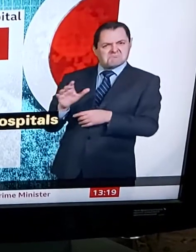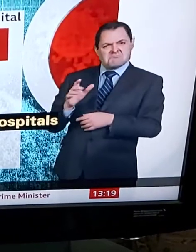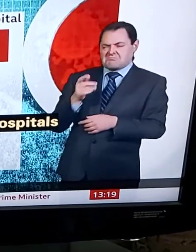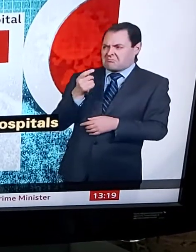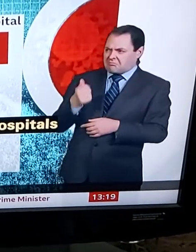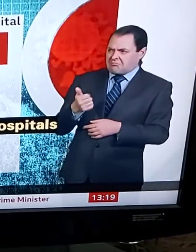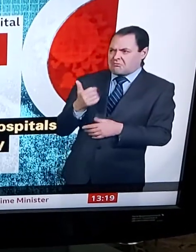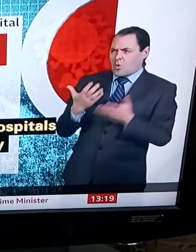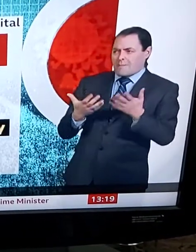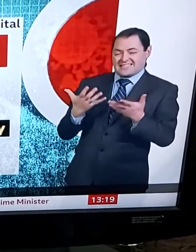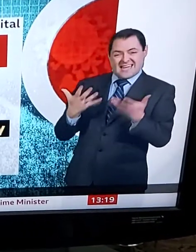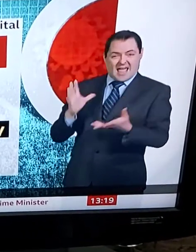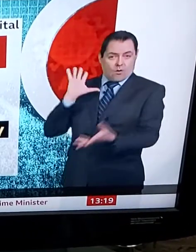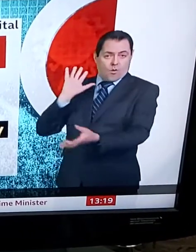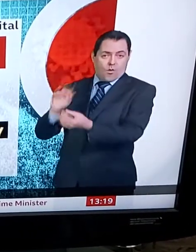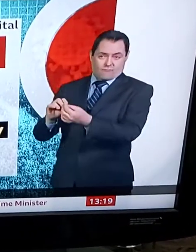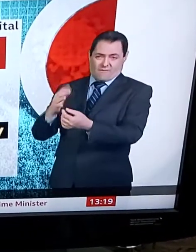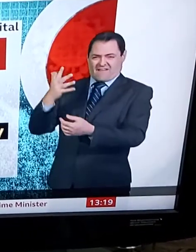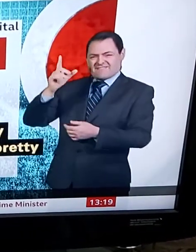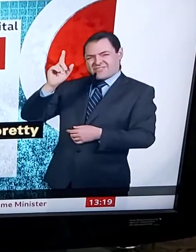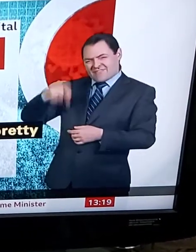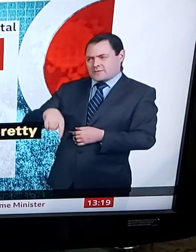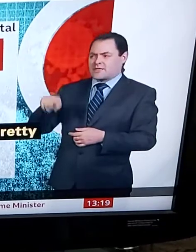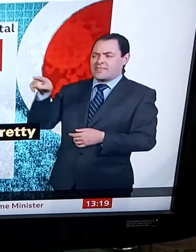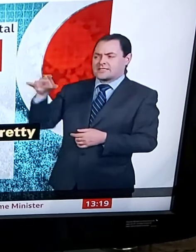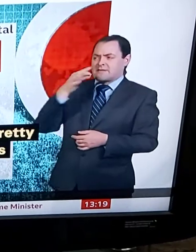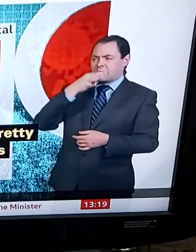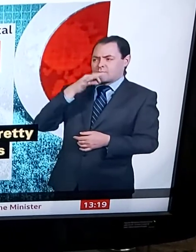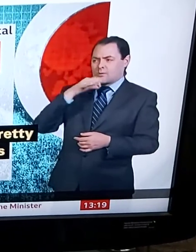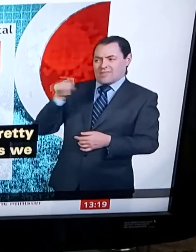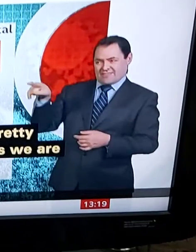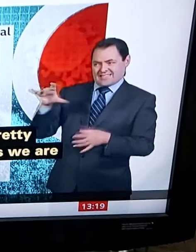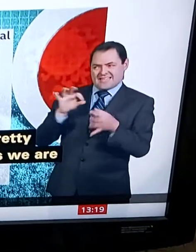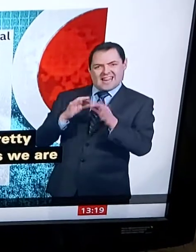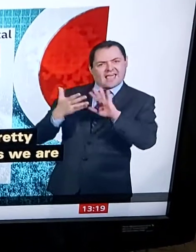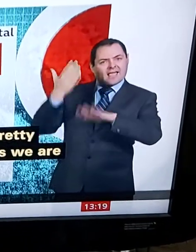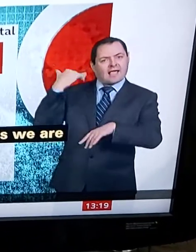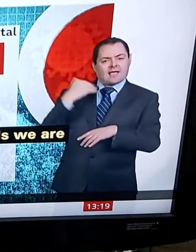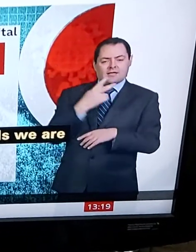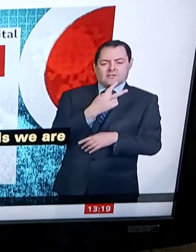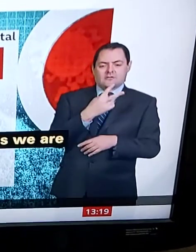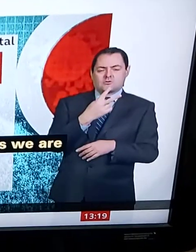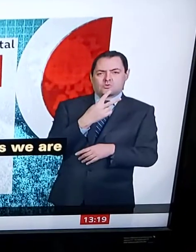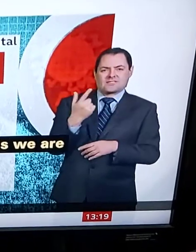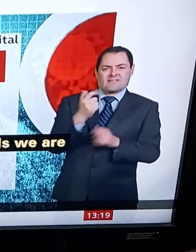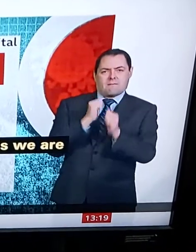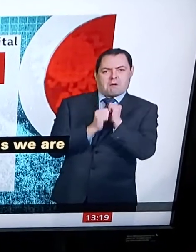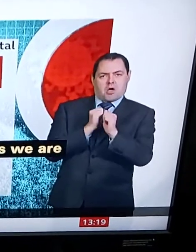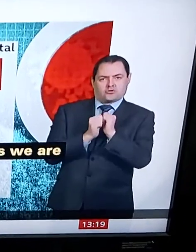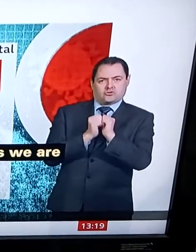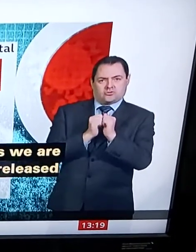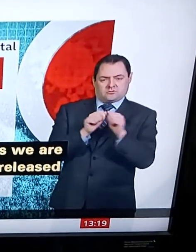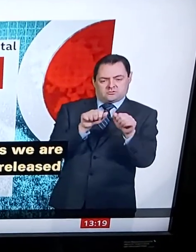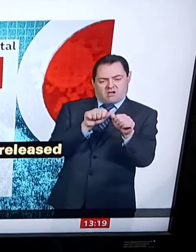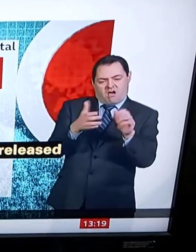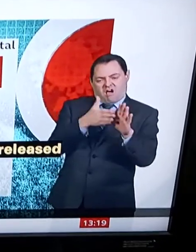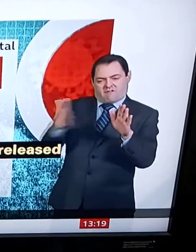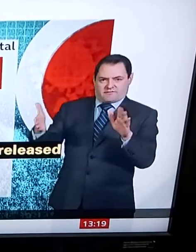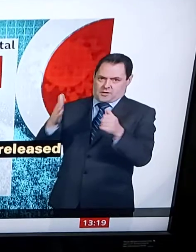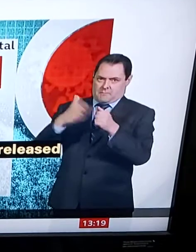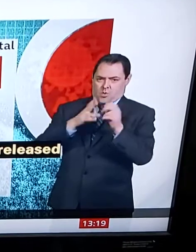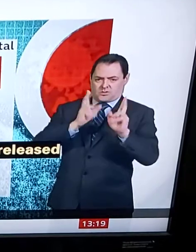them to the totals we're looking at, the kind of 5,000 deaths that were released yesterday, because this is data from the 27th of March, and most deaths have happened since then.